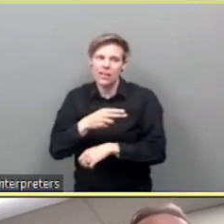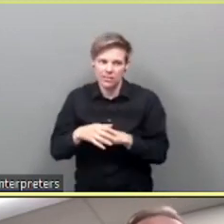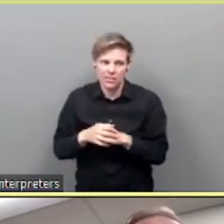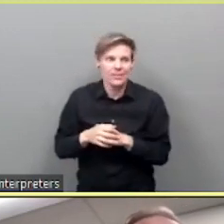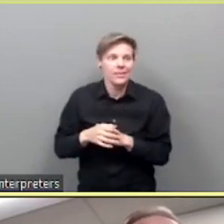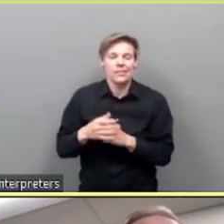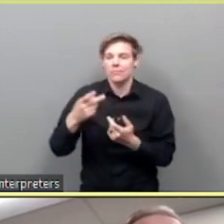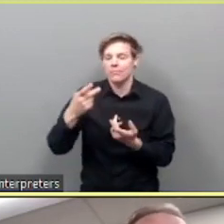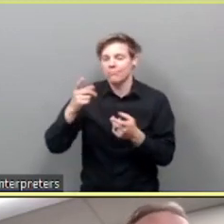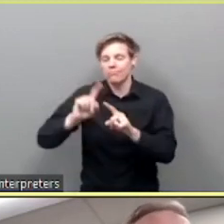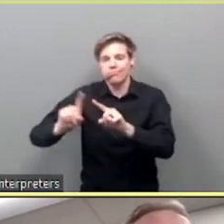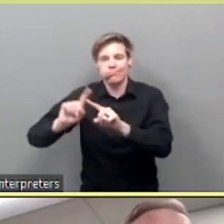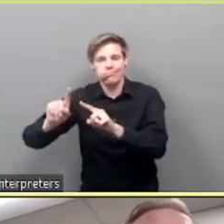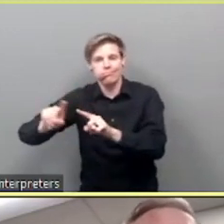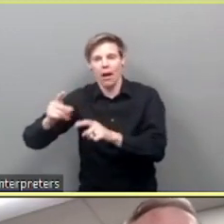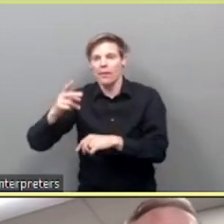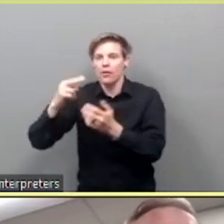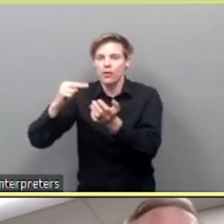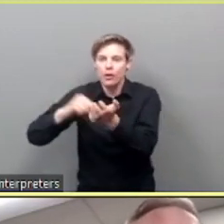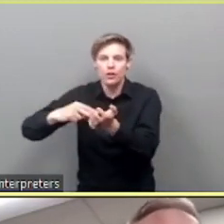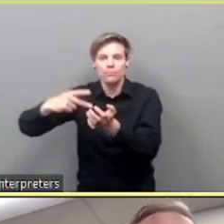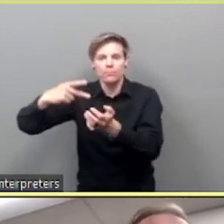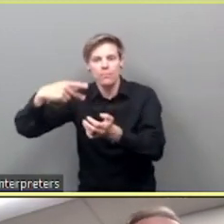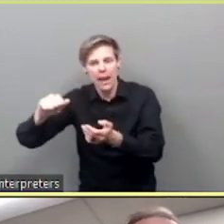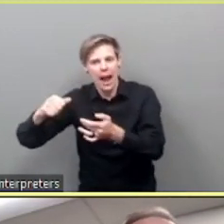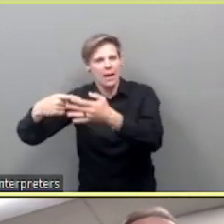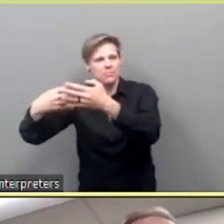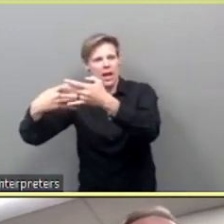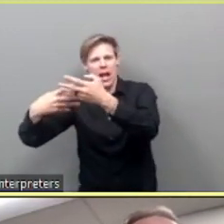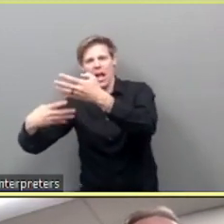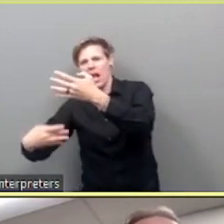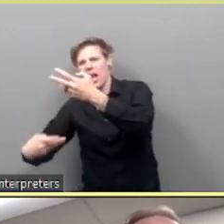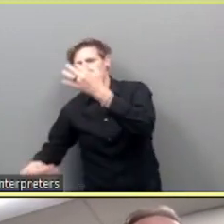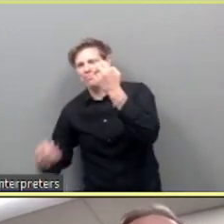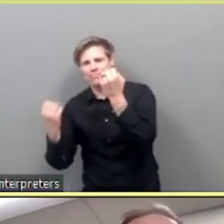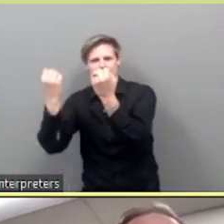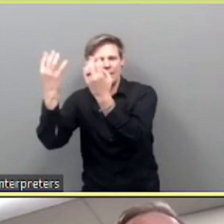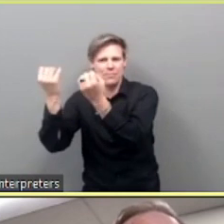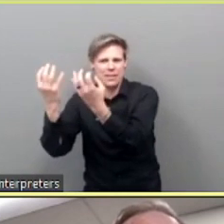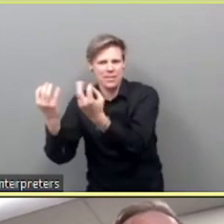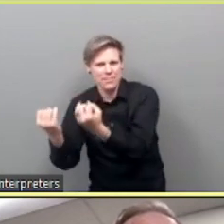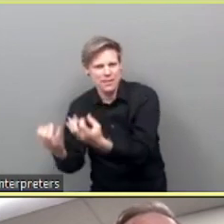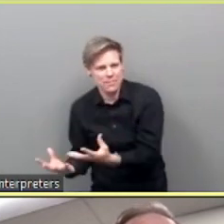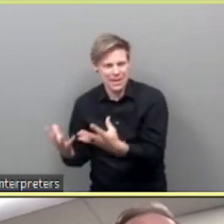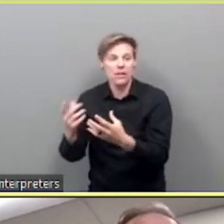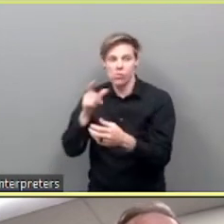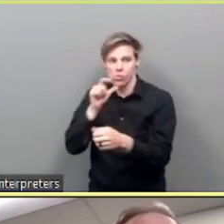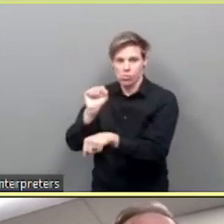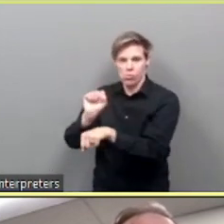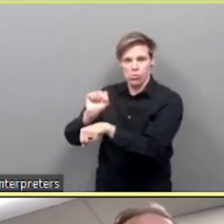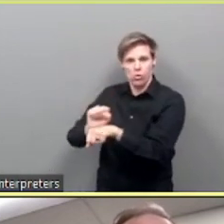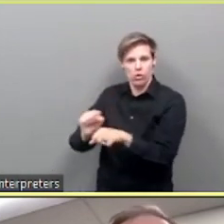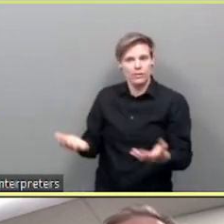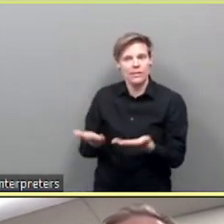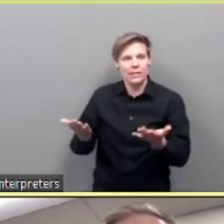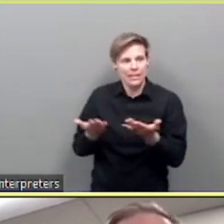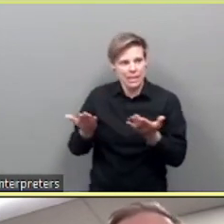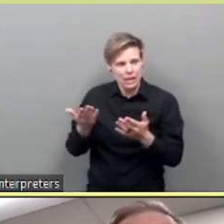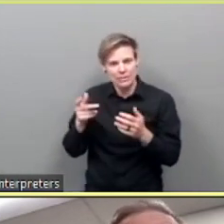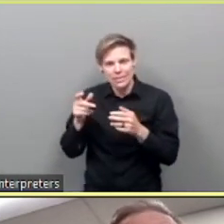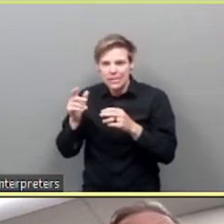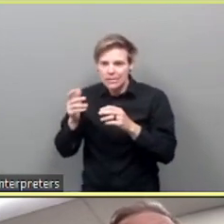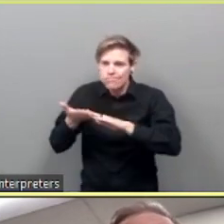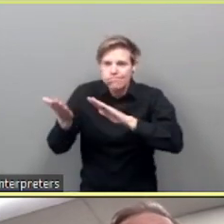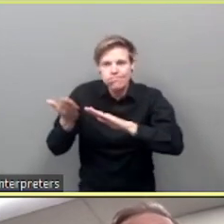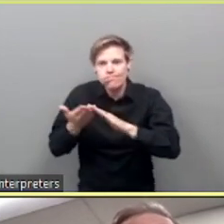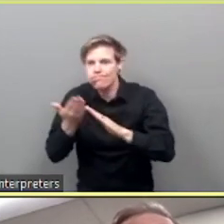and all of the many folks who are necessary to run a hospital. I've been